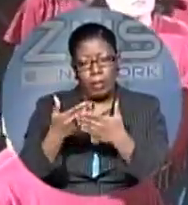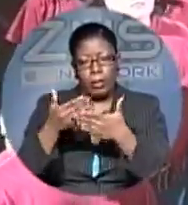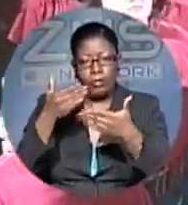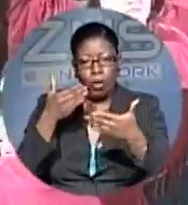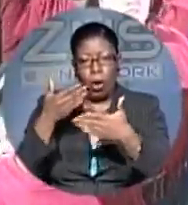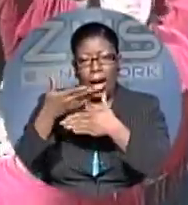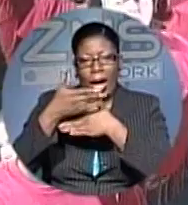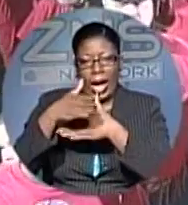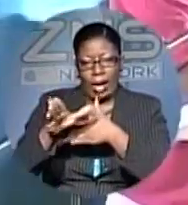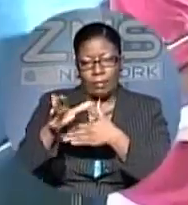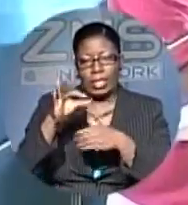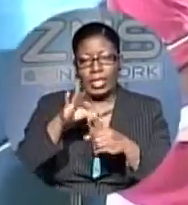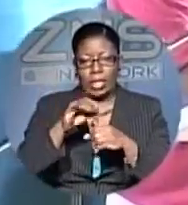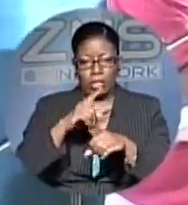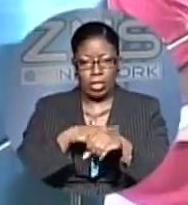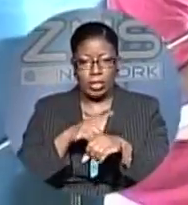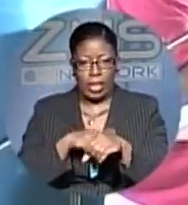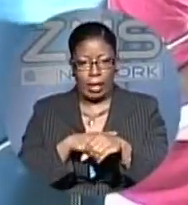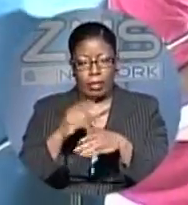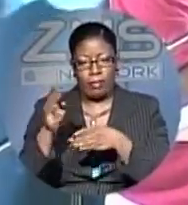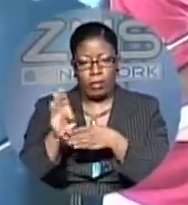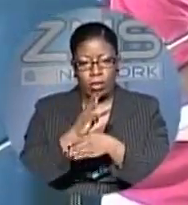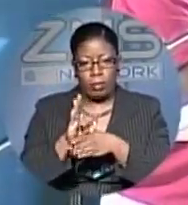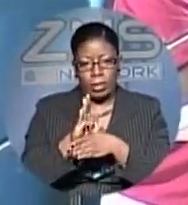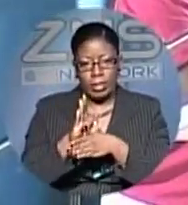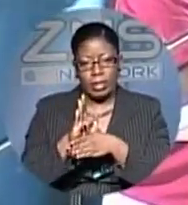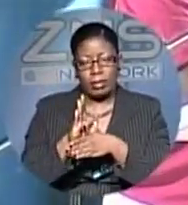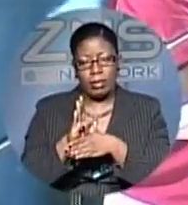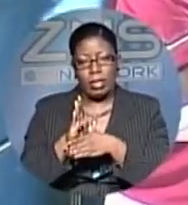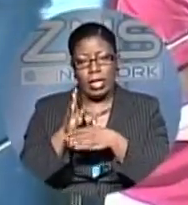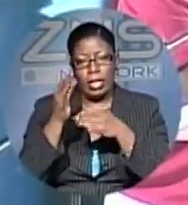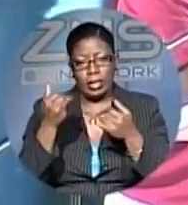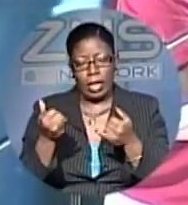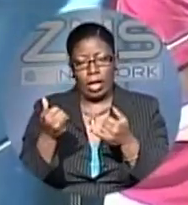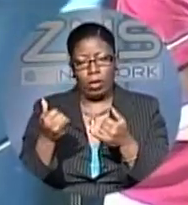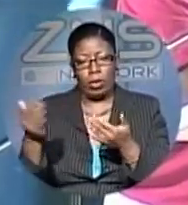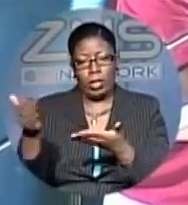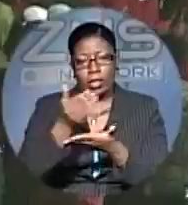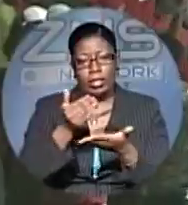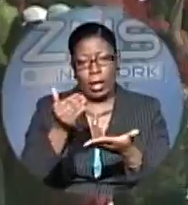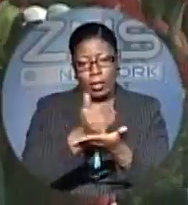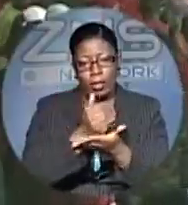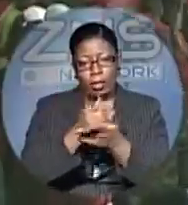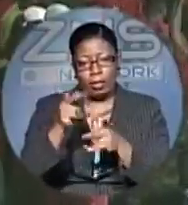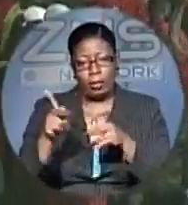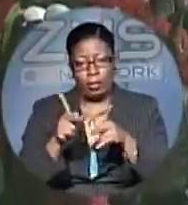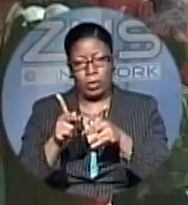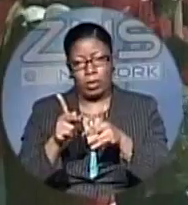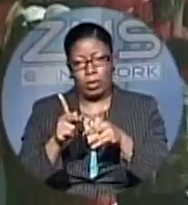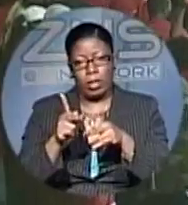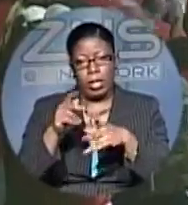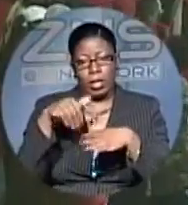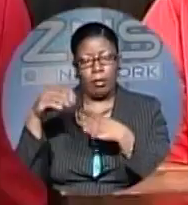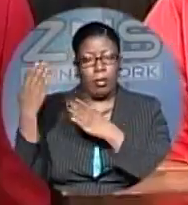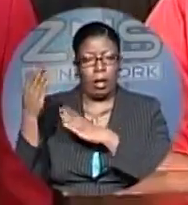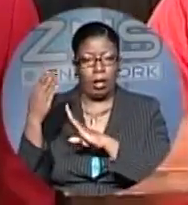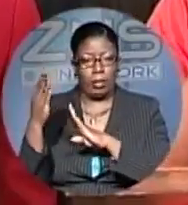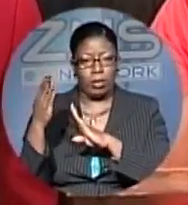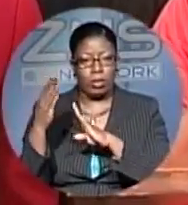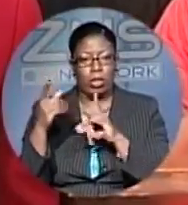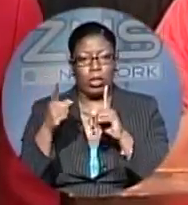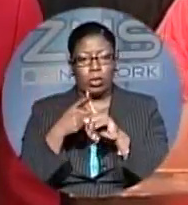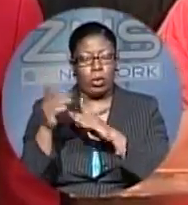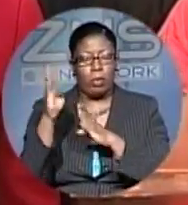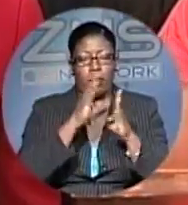after elections. And having gotten business out of the way, the Prime Minister then rallied the troops throughout the length and breadth of the Bahamas to battle.